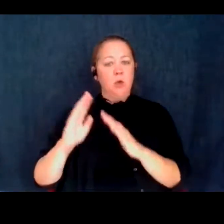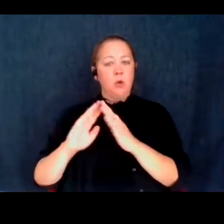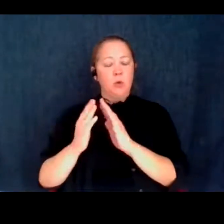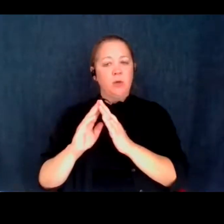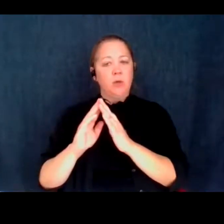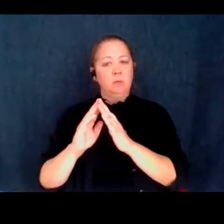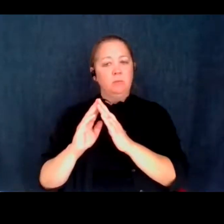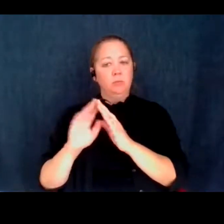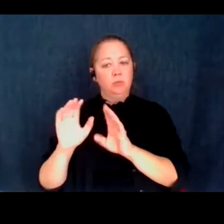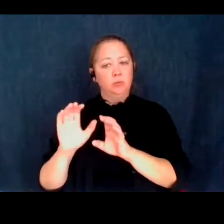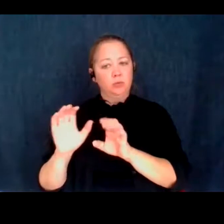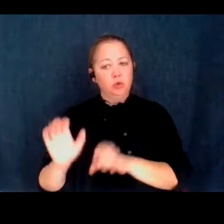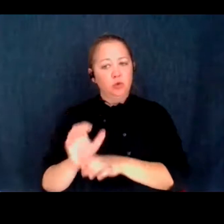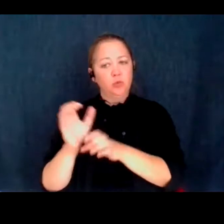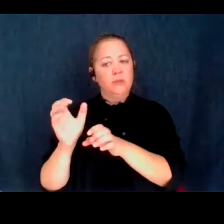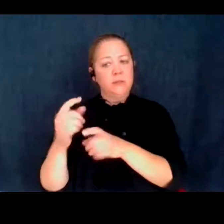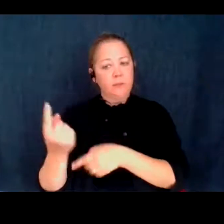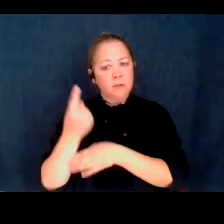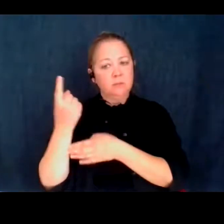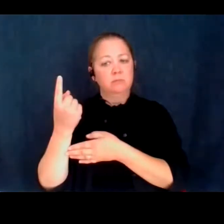community. We wanted to